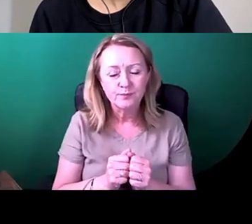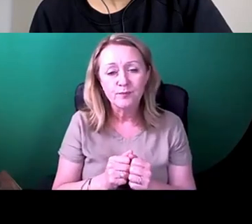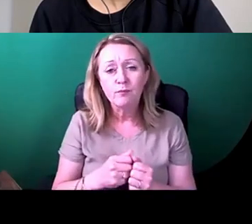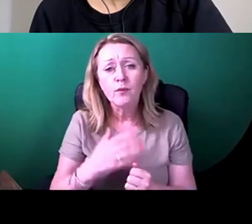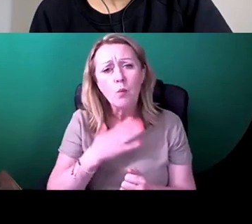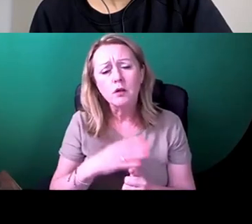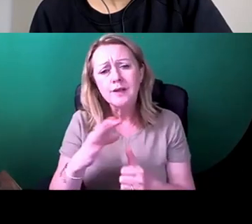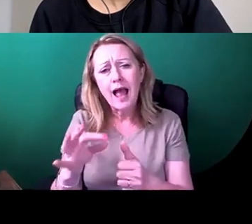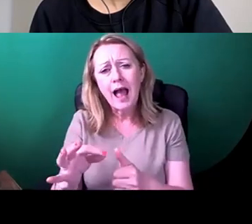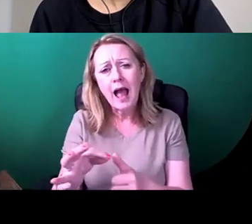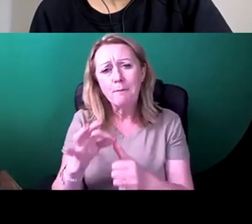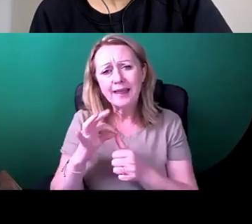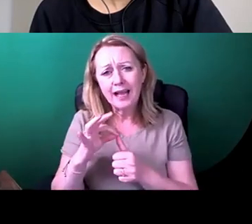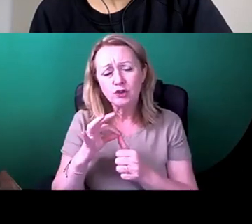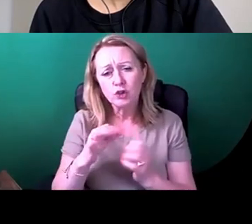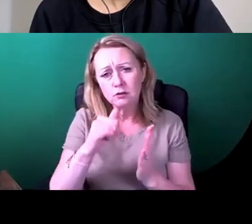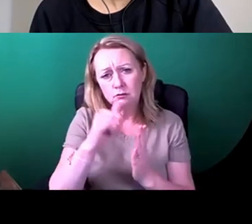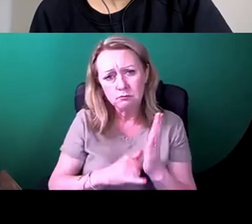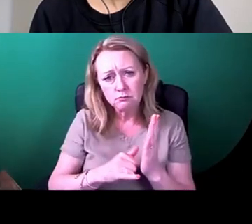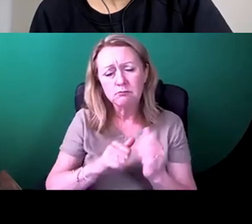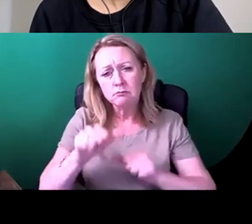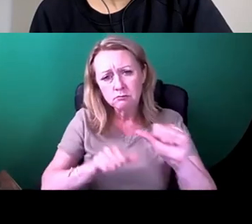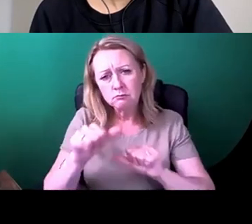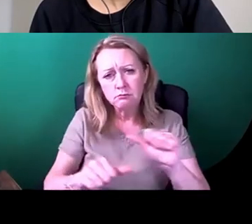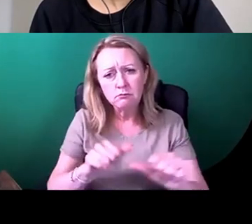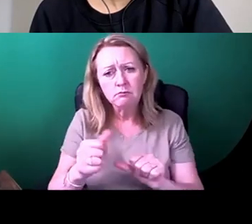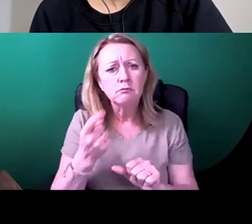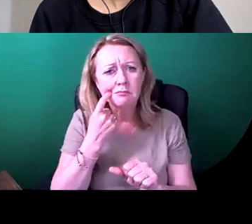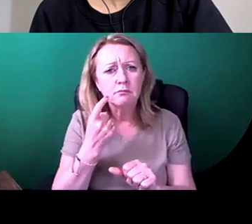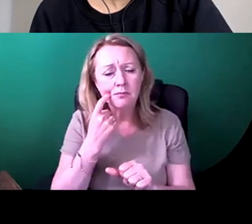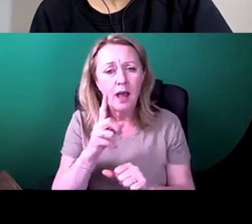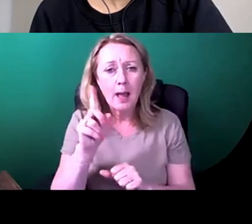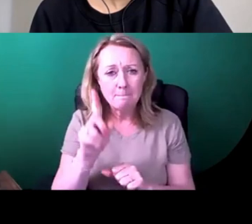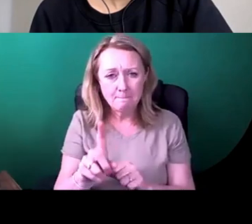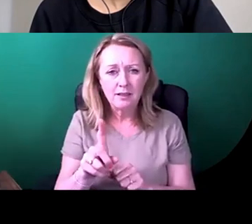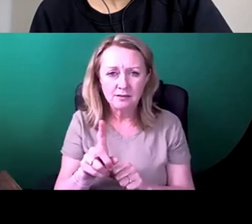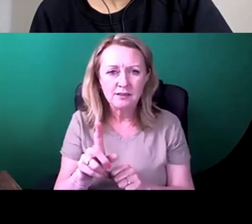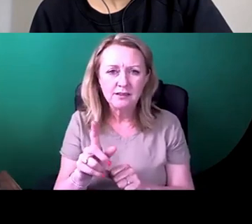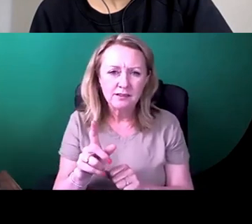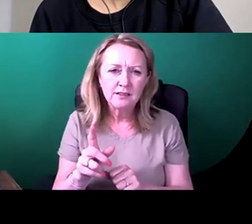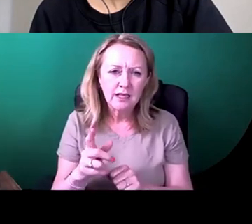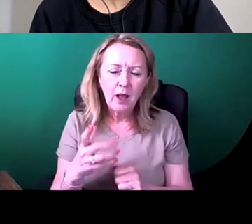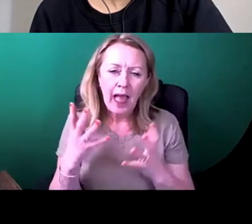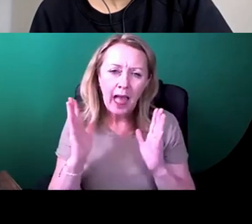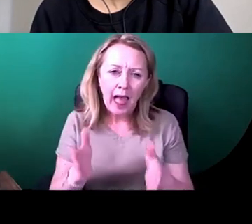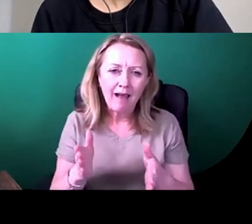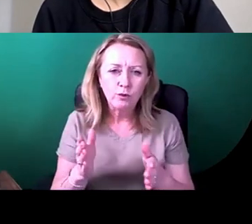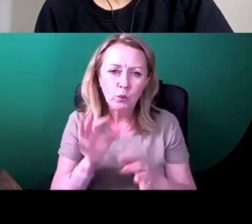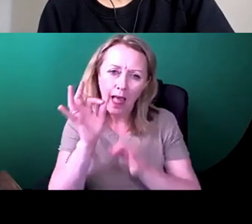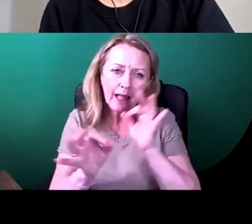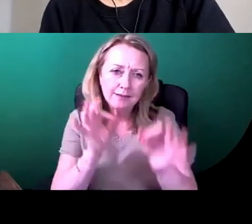application process as straightforward as possible. On a programme of this scale, it still has to be a number of questions you've got to